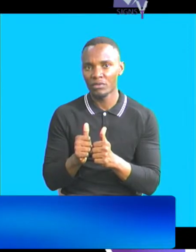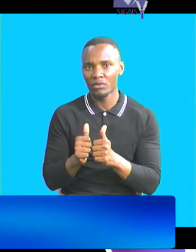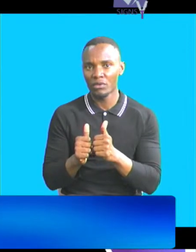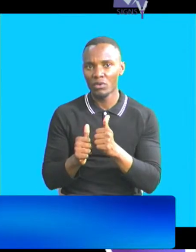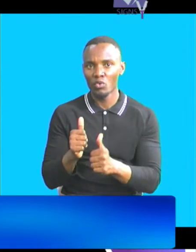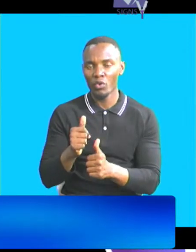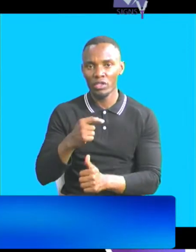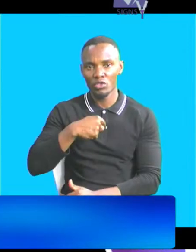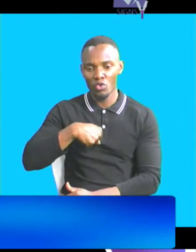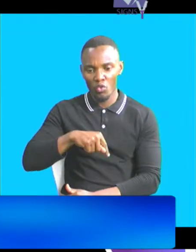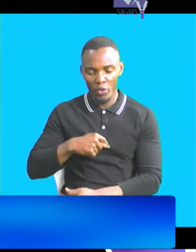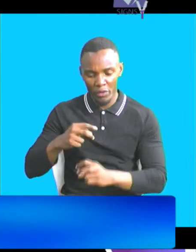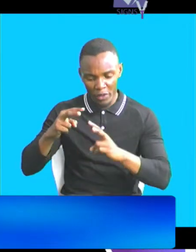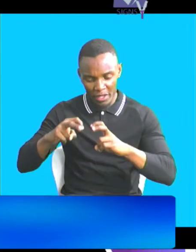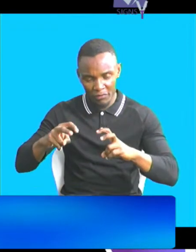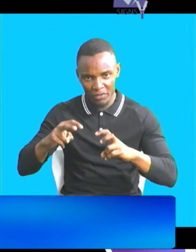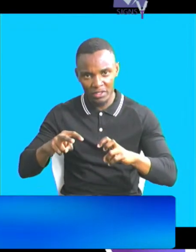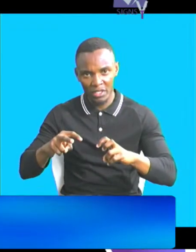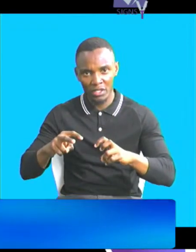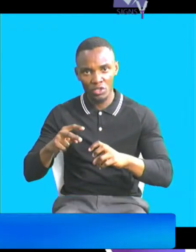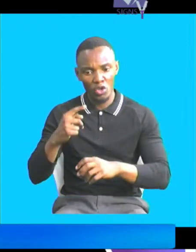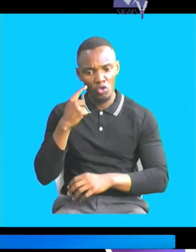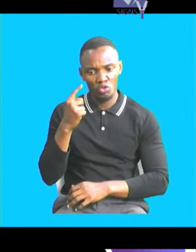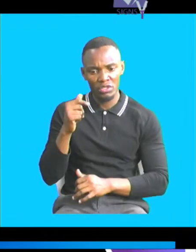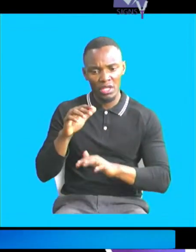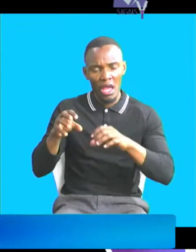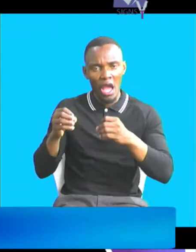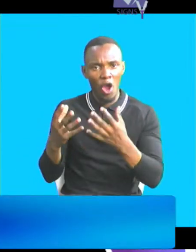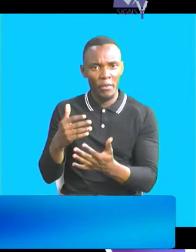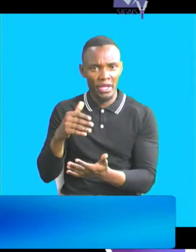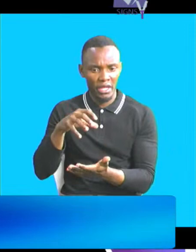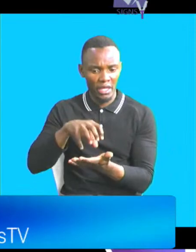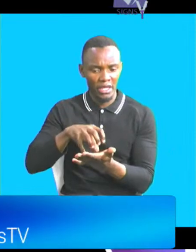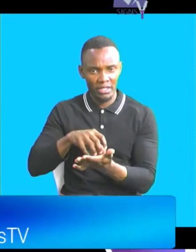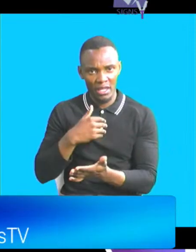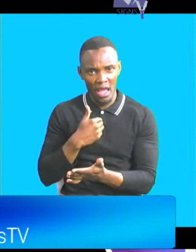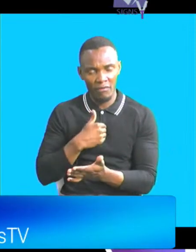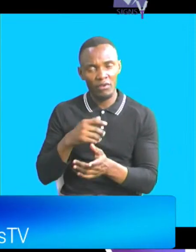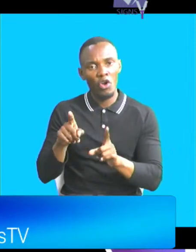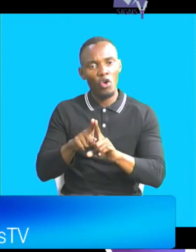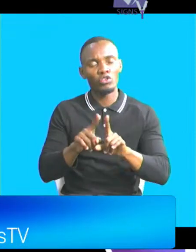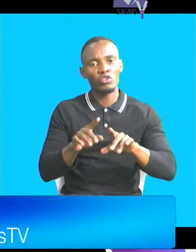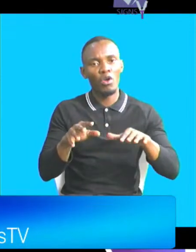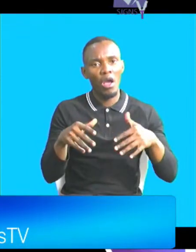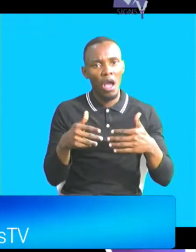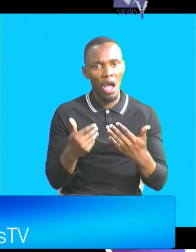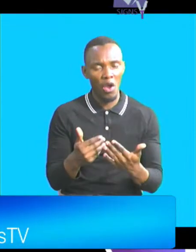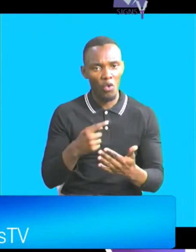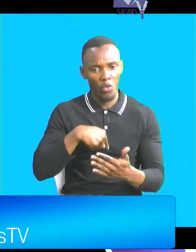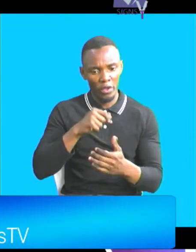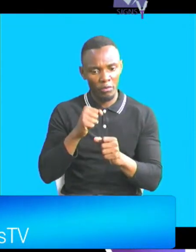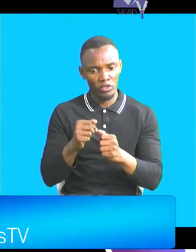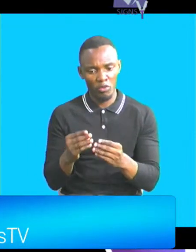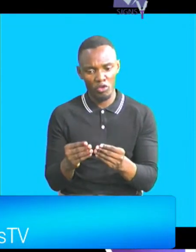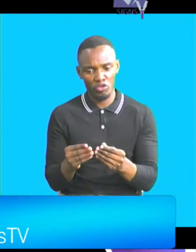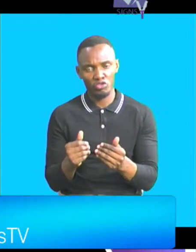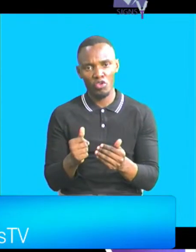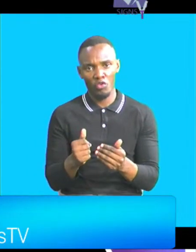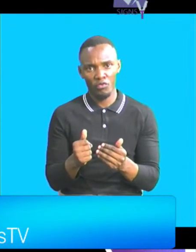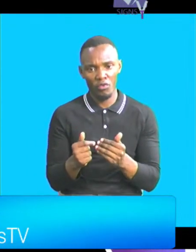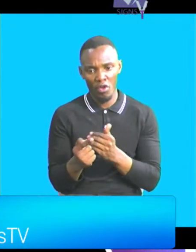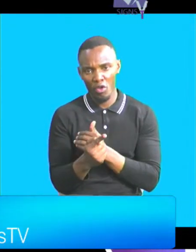some statistics to see the number of cases we have and how we can be able to address